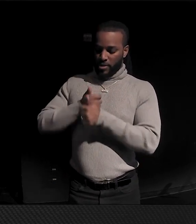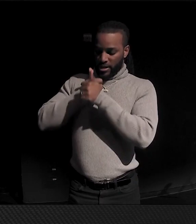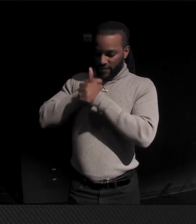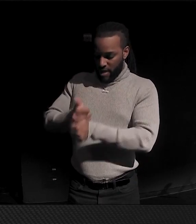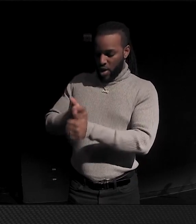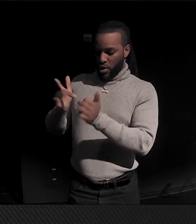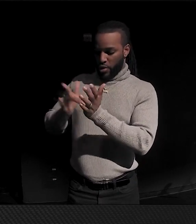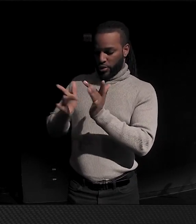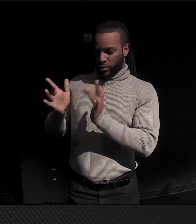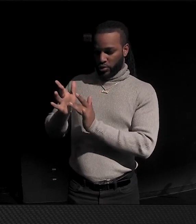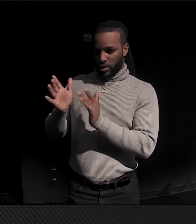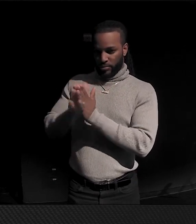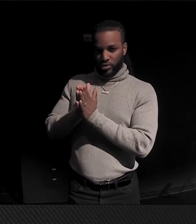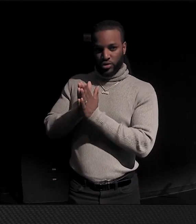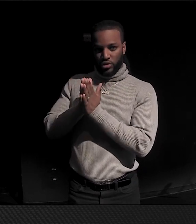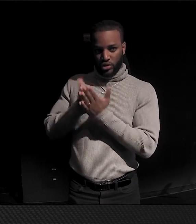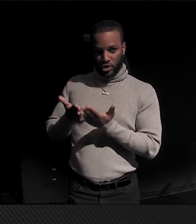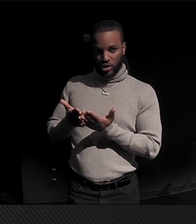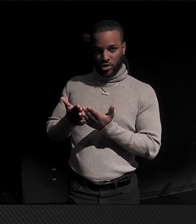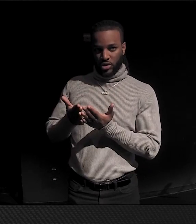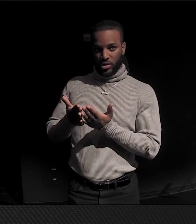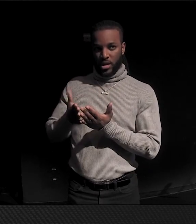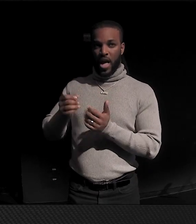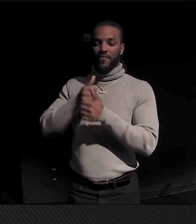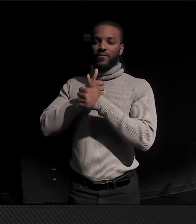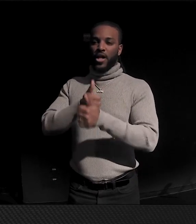fed and then spirit led.